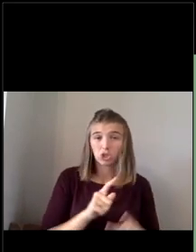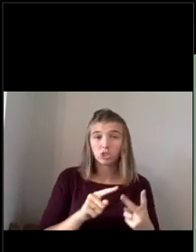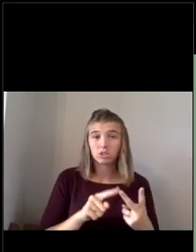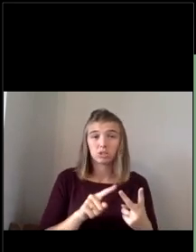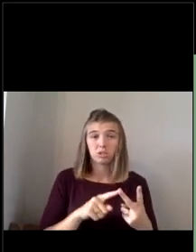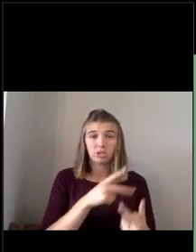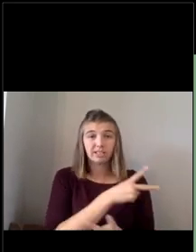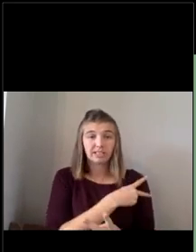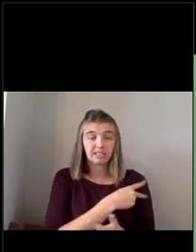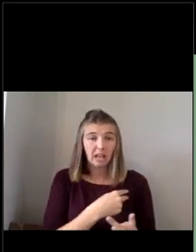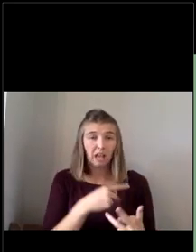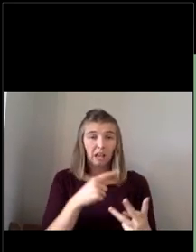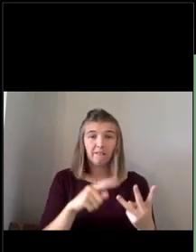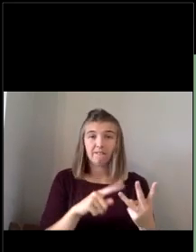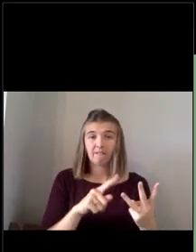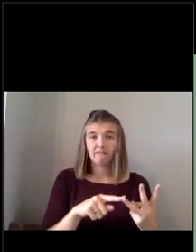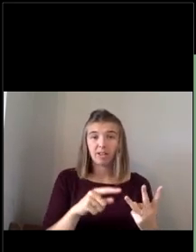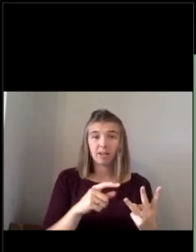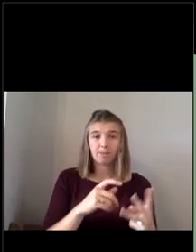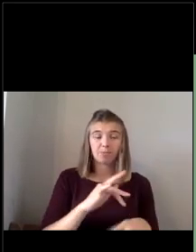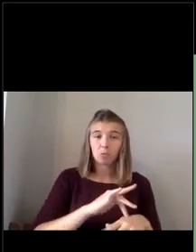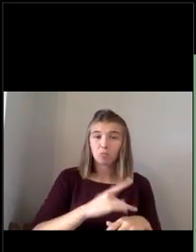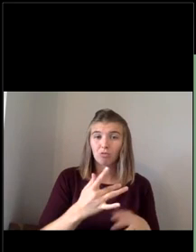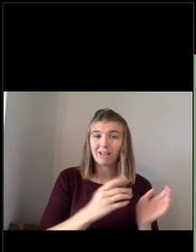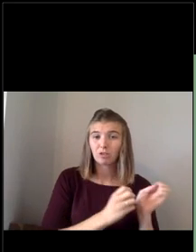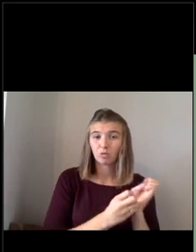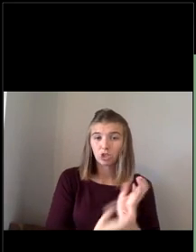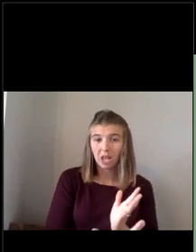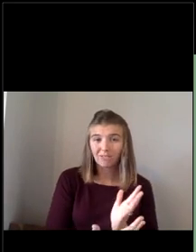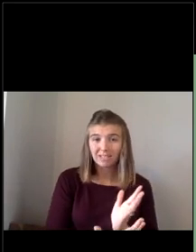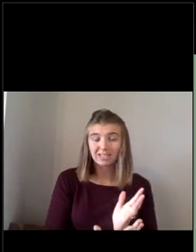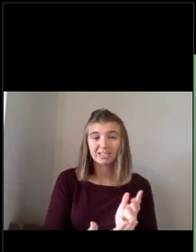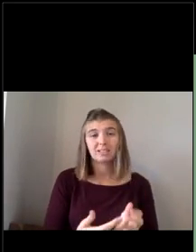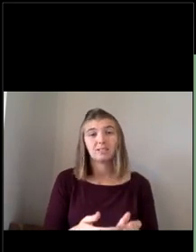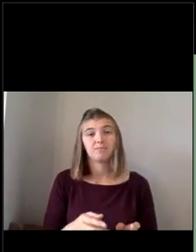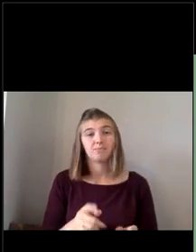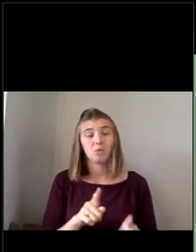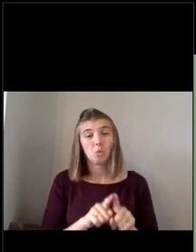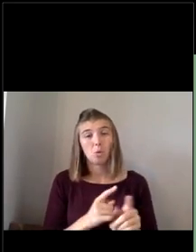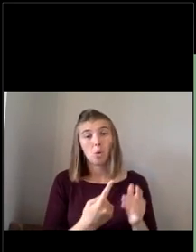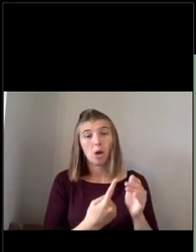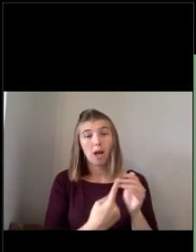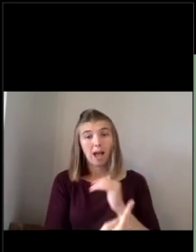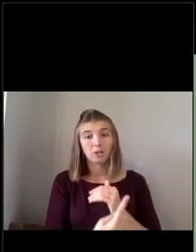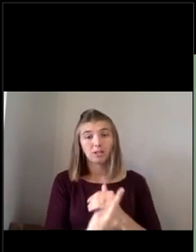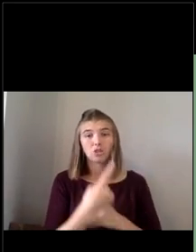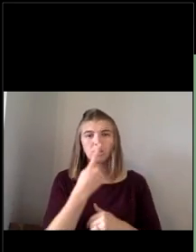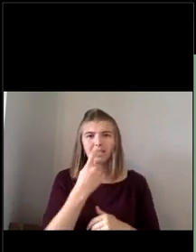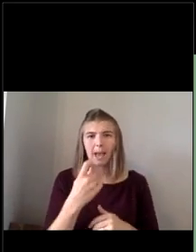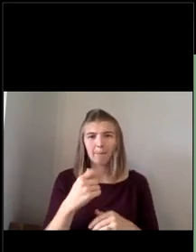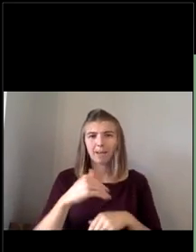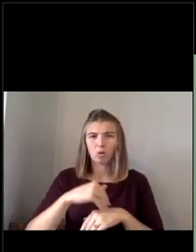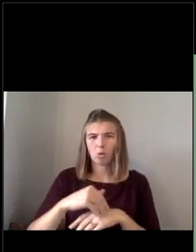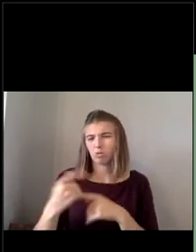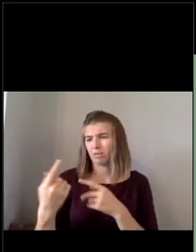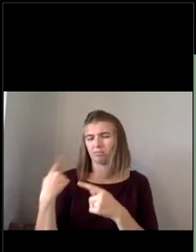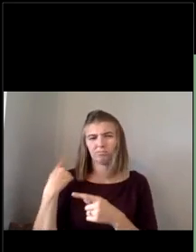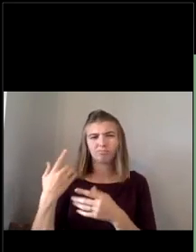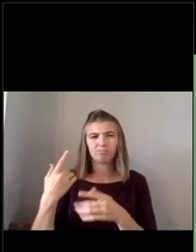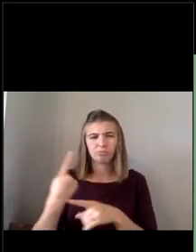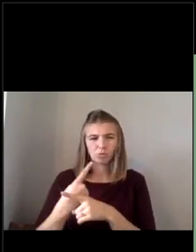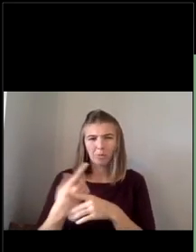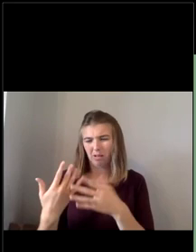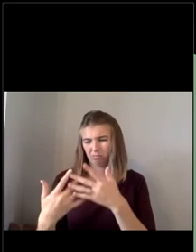professional services, isolation can also be caused by the aforementioned reasons, but also by the